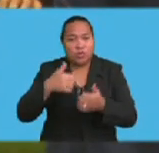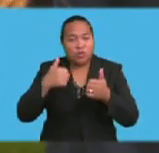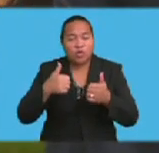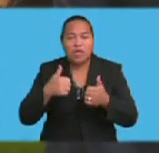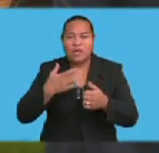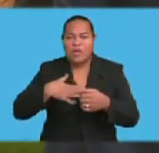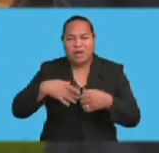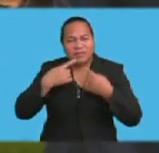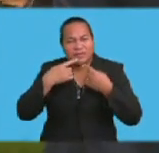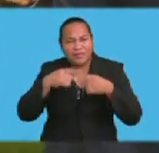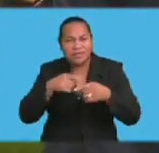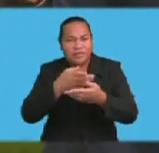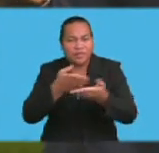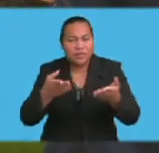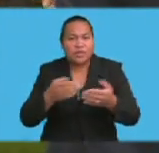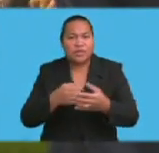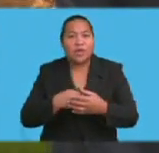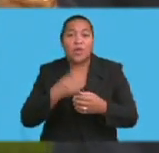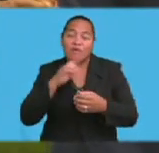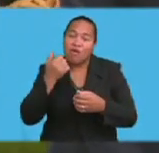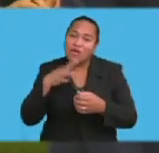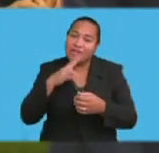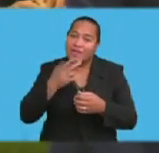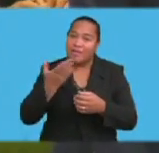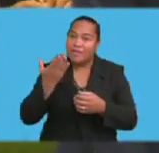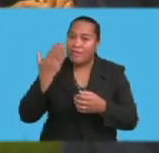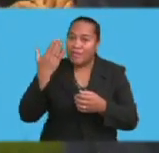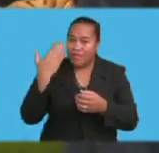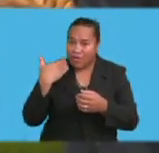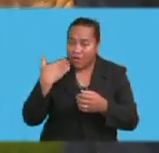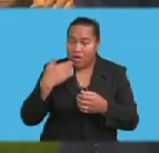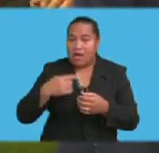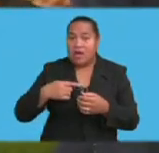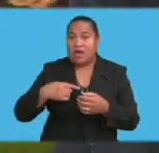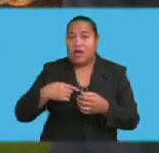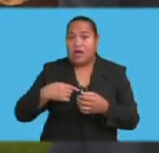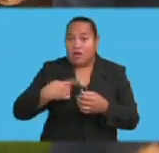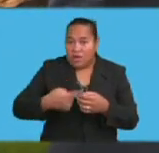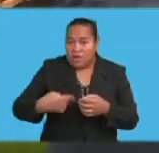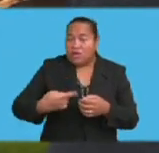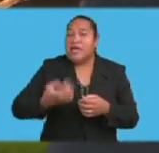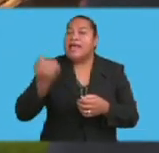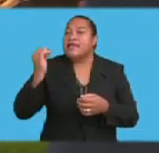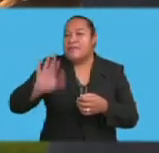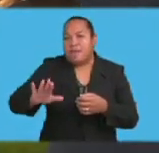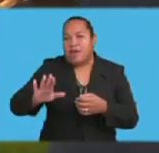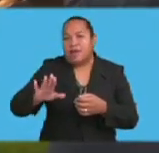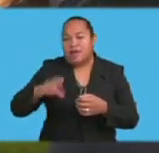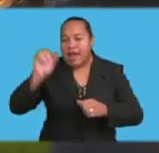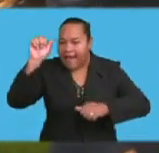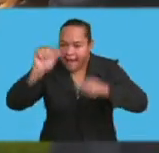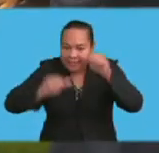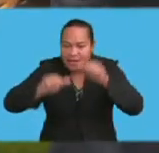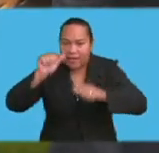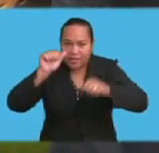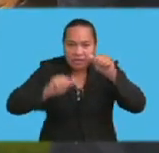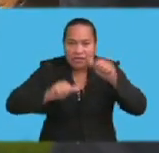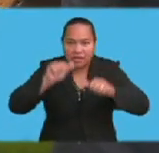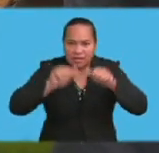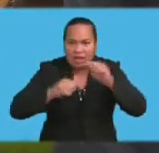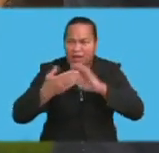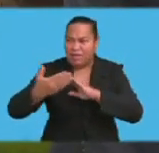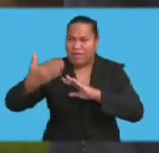know, as we mentioned in this House before, continuously independent assessments prior to the reforms had